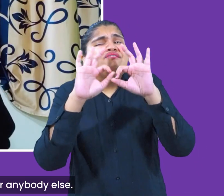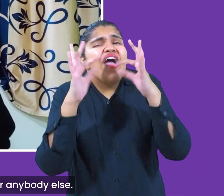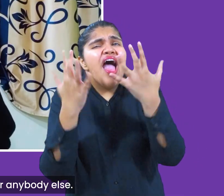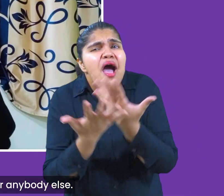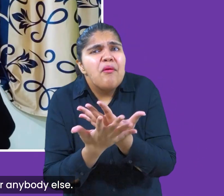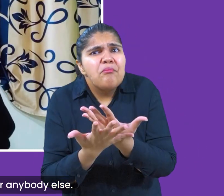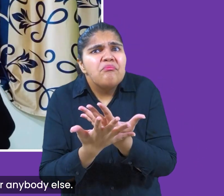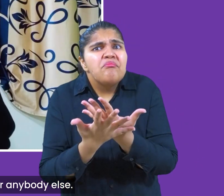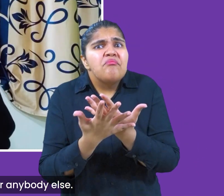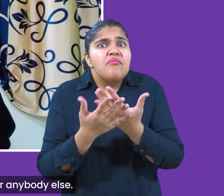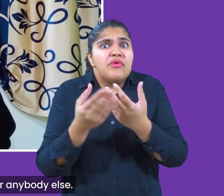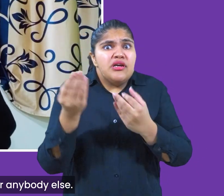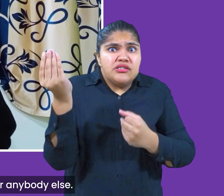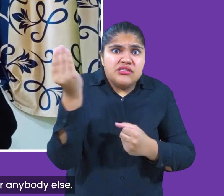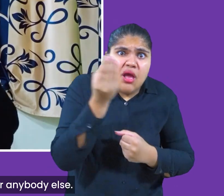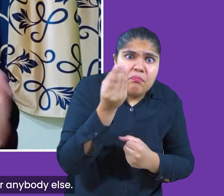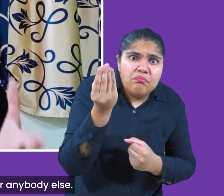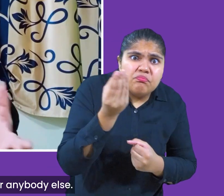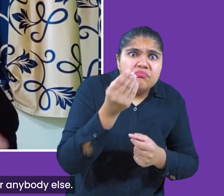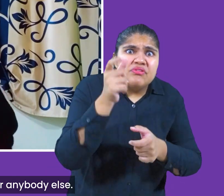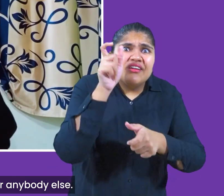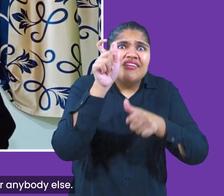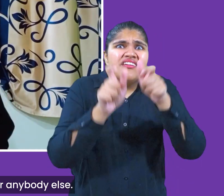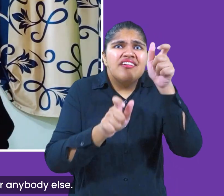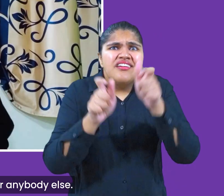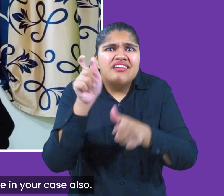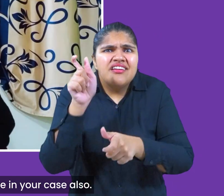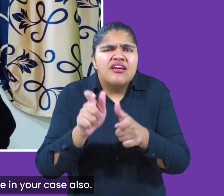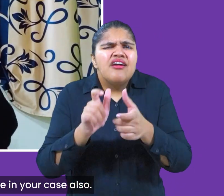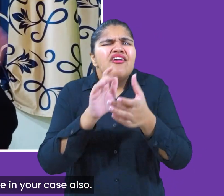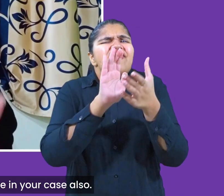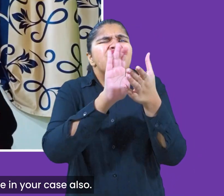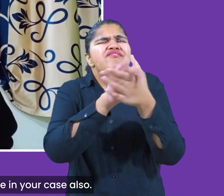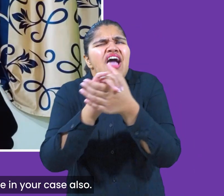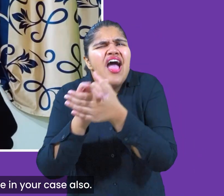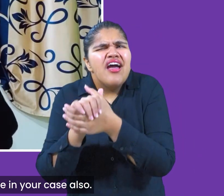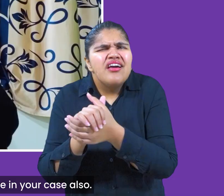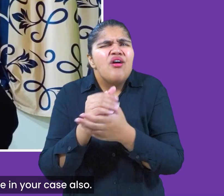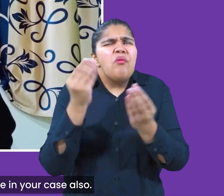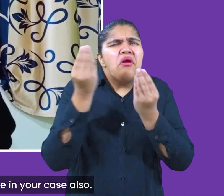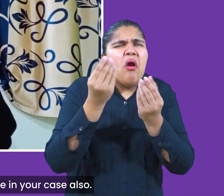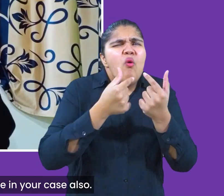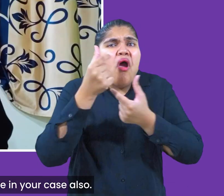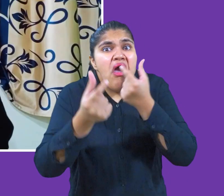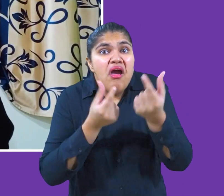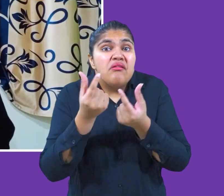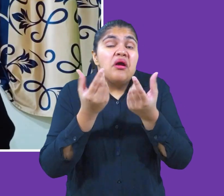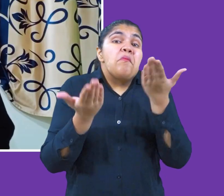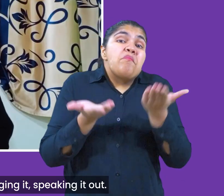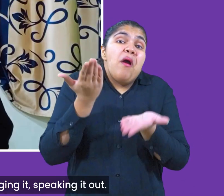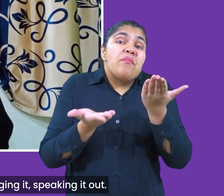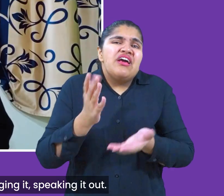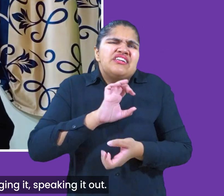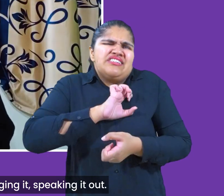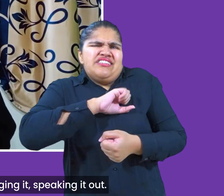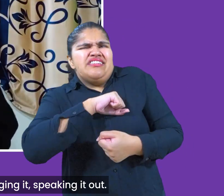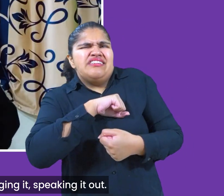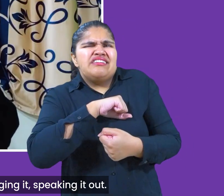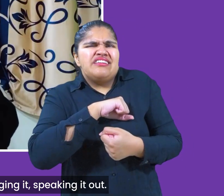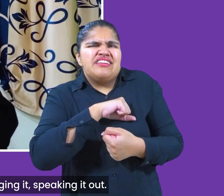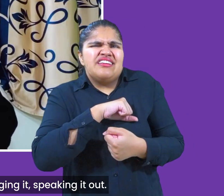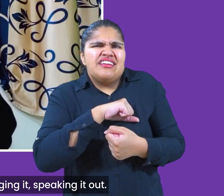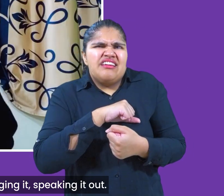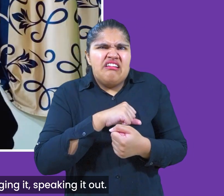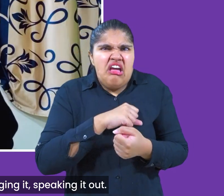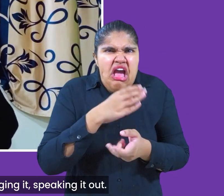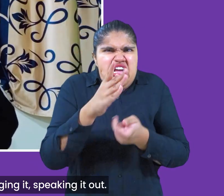like it can be from a family or anybody else. This I'm telling in general. It can be in your case also. So that time, you can